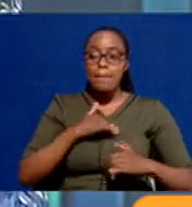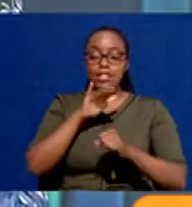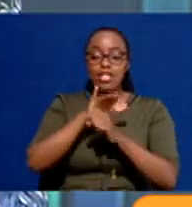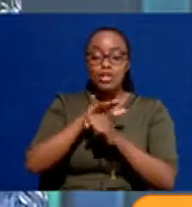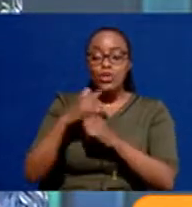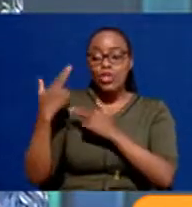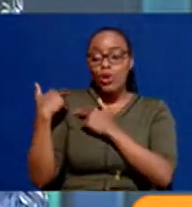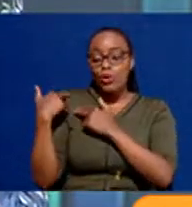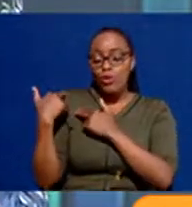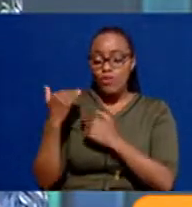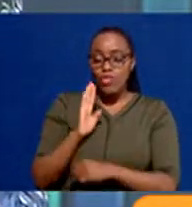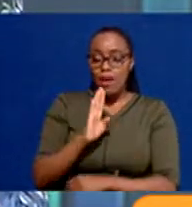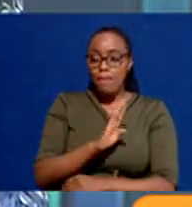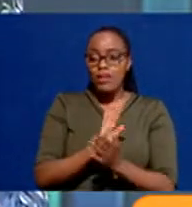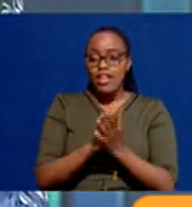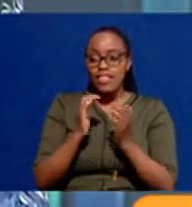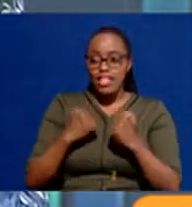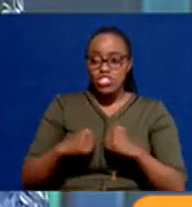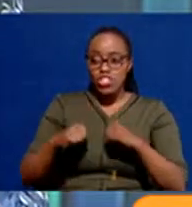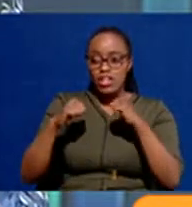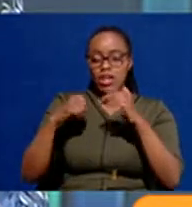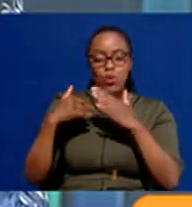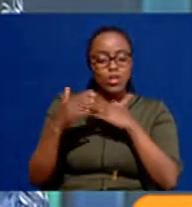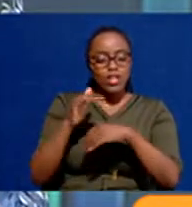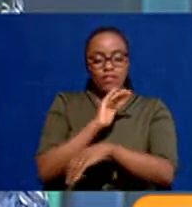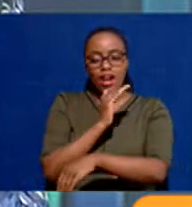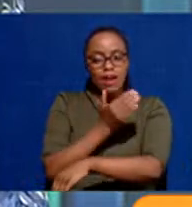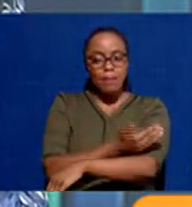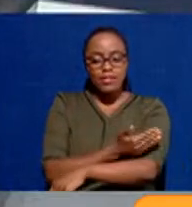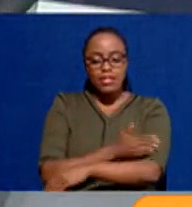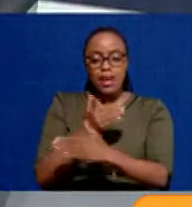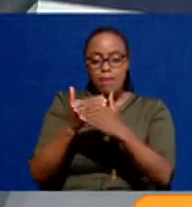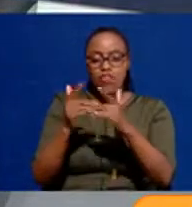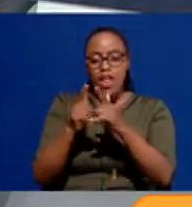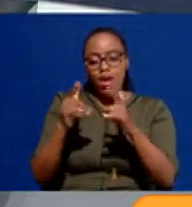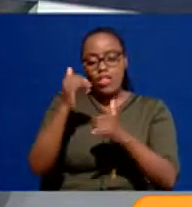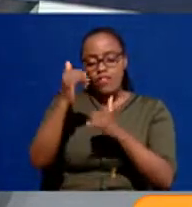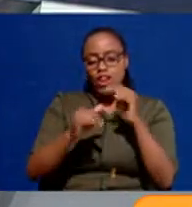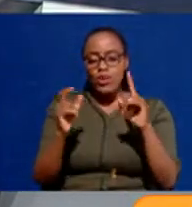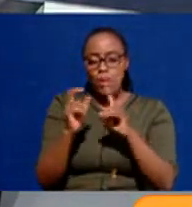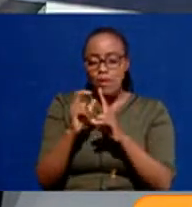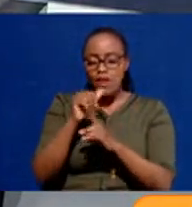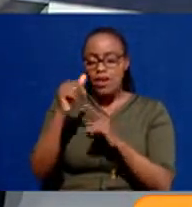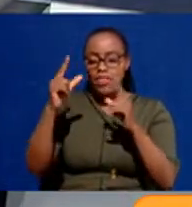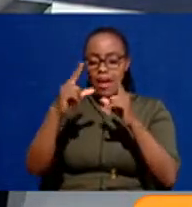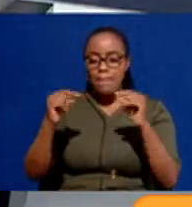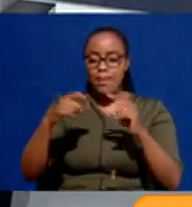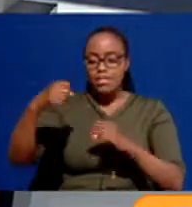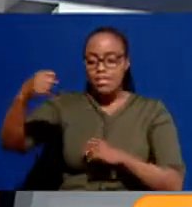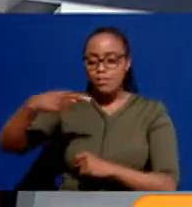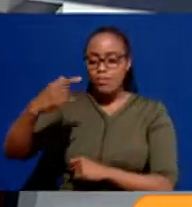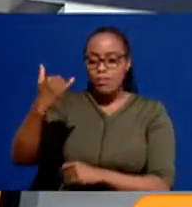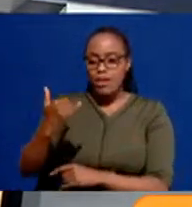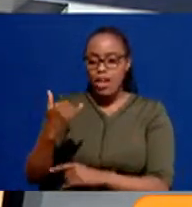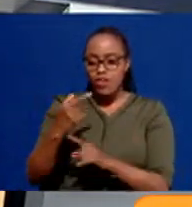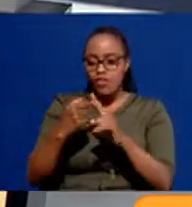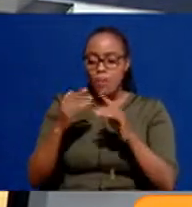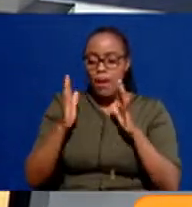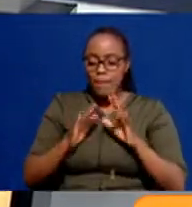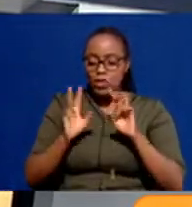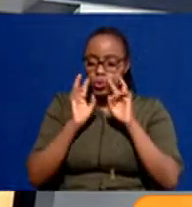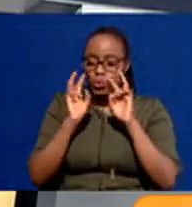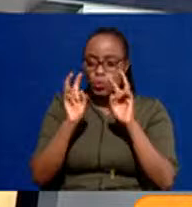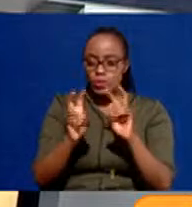role of the board and the chair in whatever capacity. Before I give you your parting shot, another message that's come in from a viewer